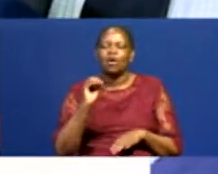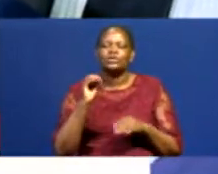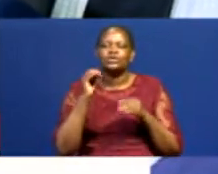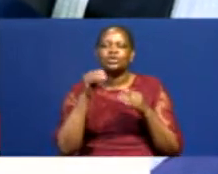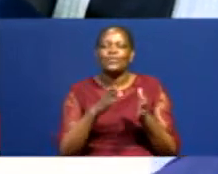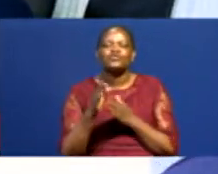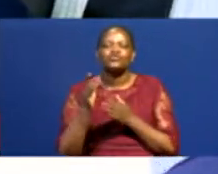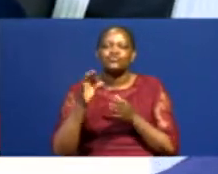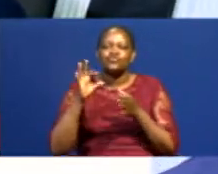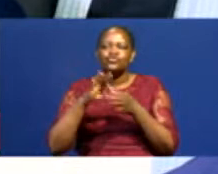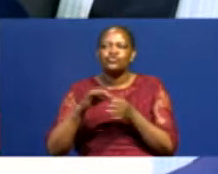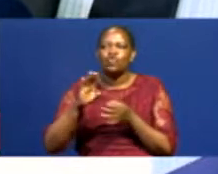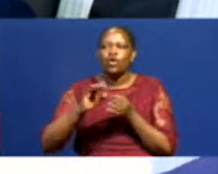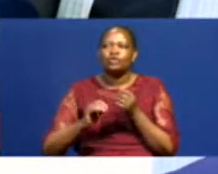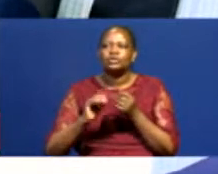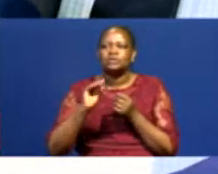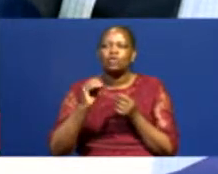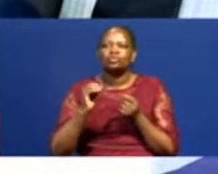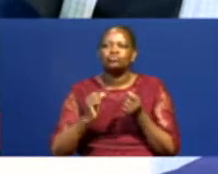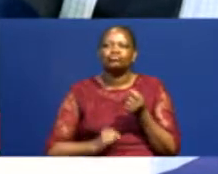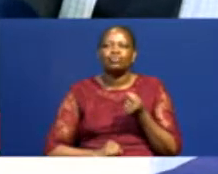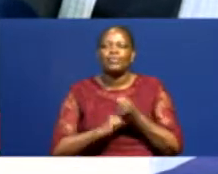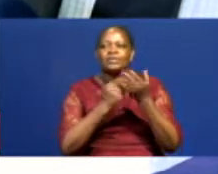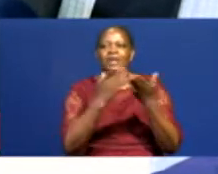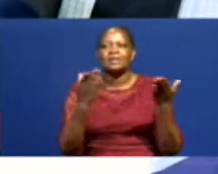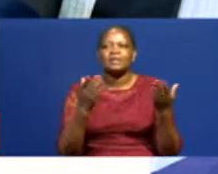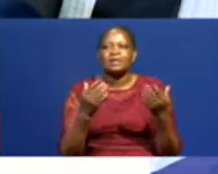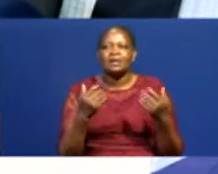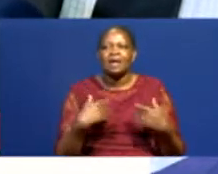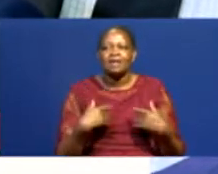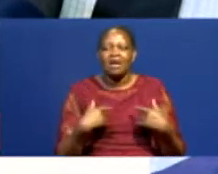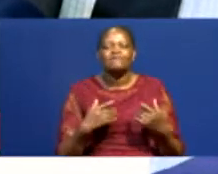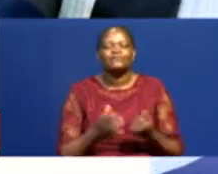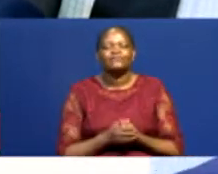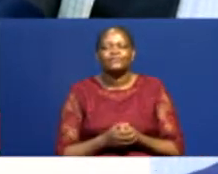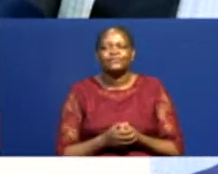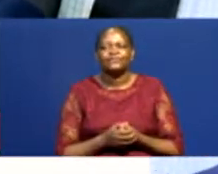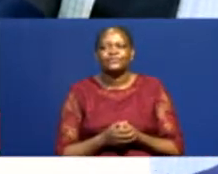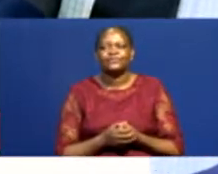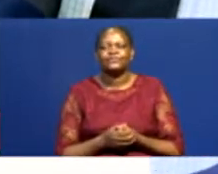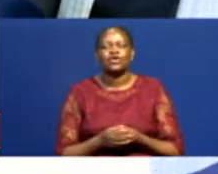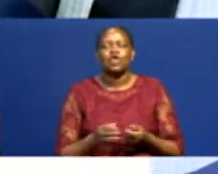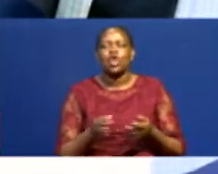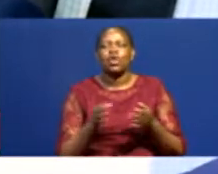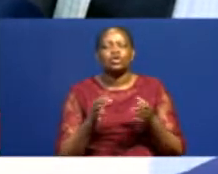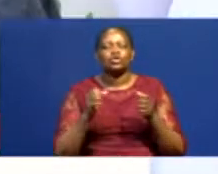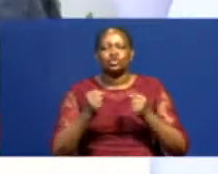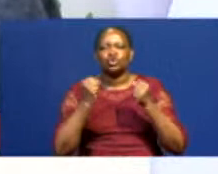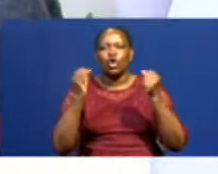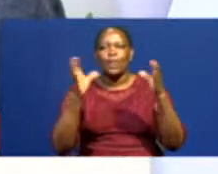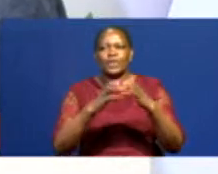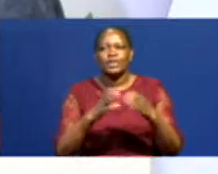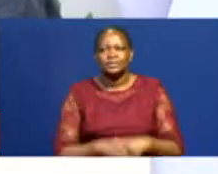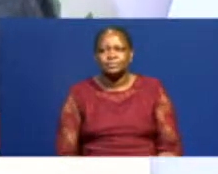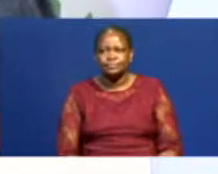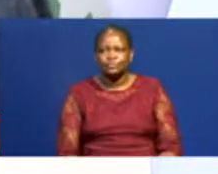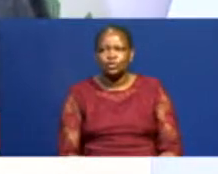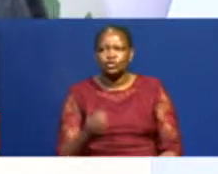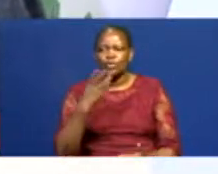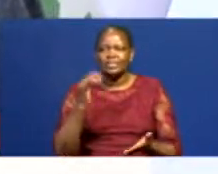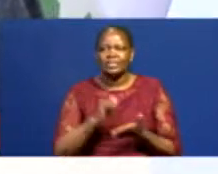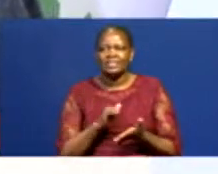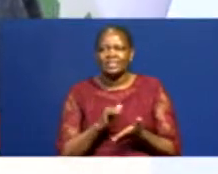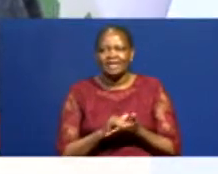local SACCOs to support it. It makes for a growing, strong community. For strong. And the two things you mentioned